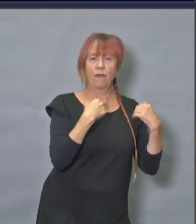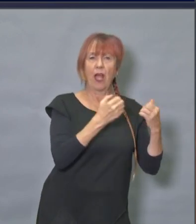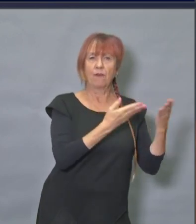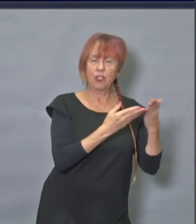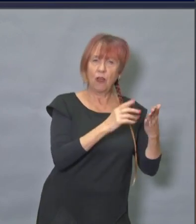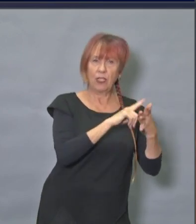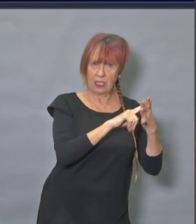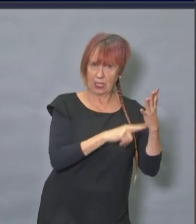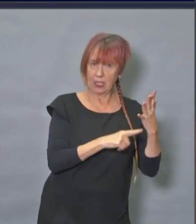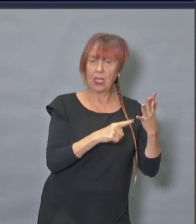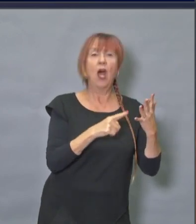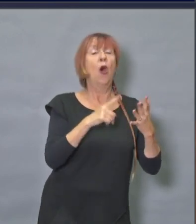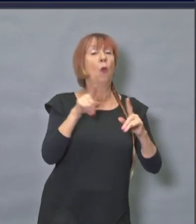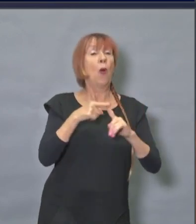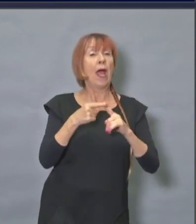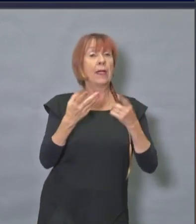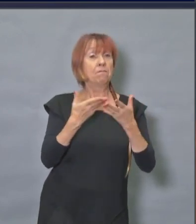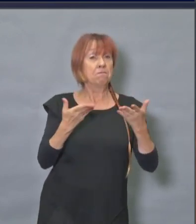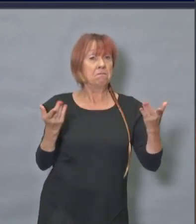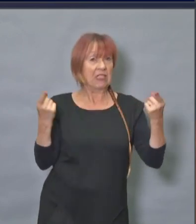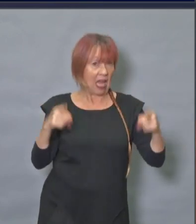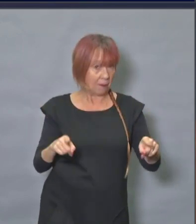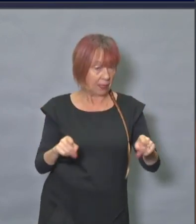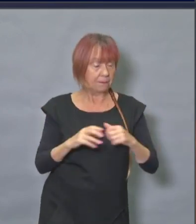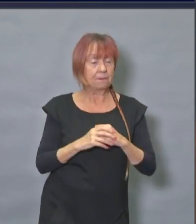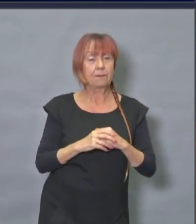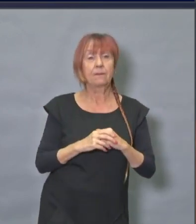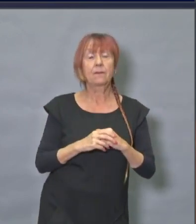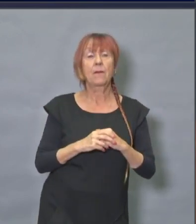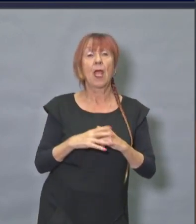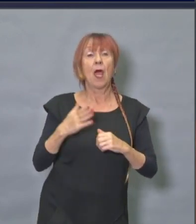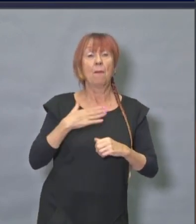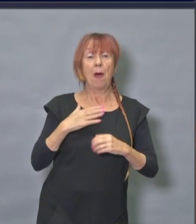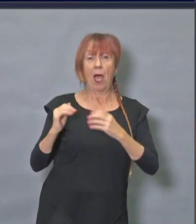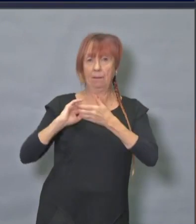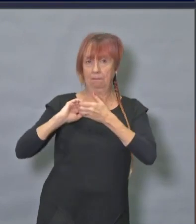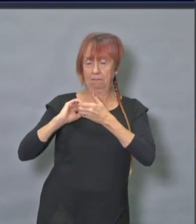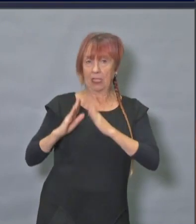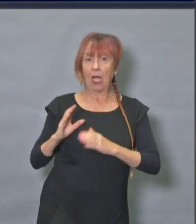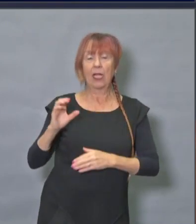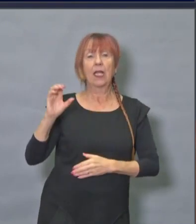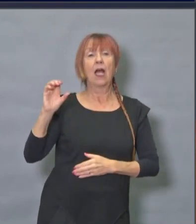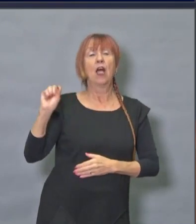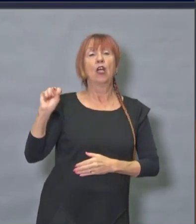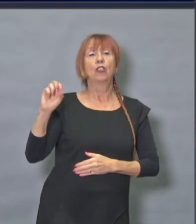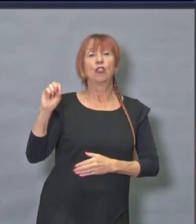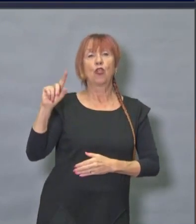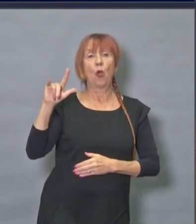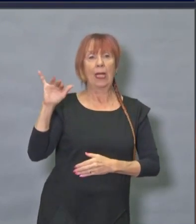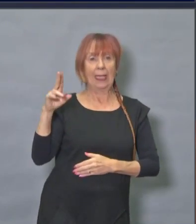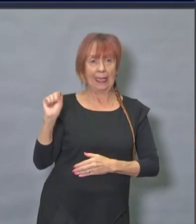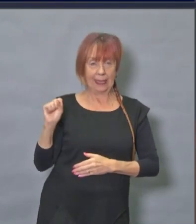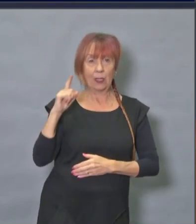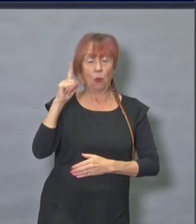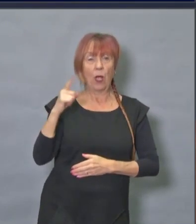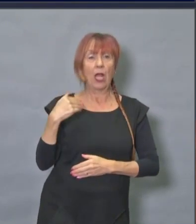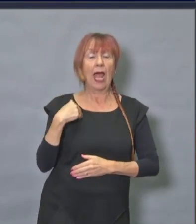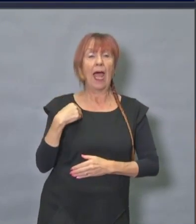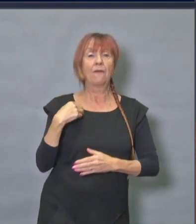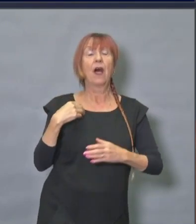as developments occur. My colleague, Supervisor Hilda Solis, will continue to host ethnic media briefings on